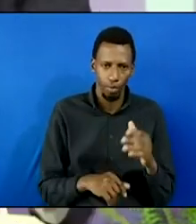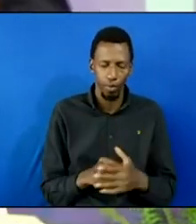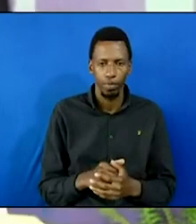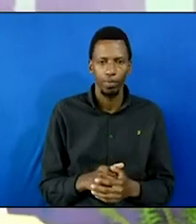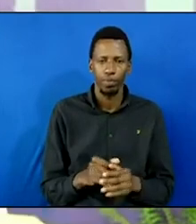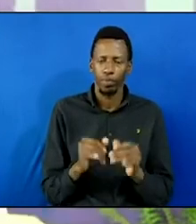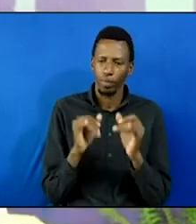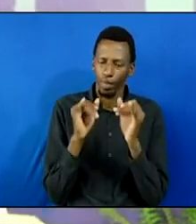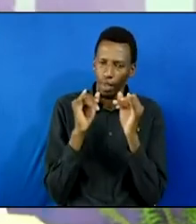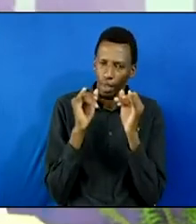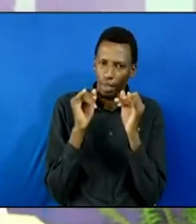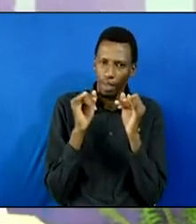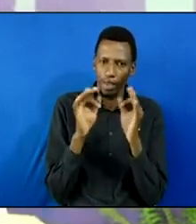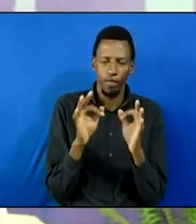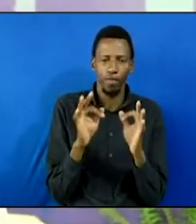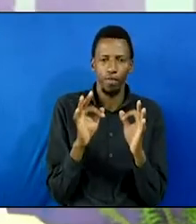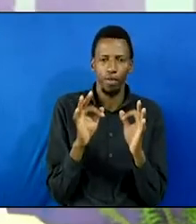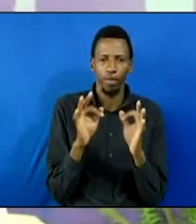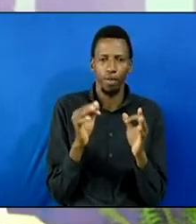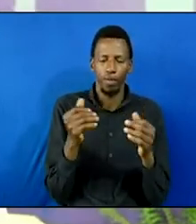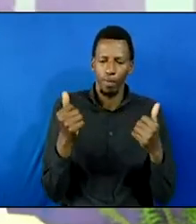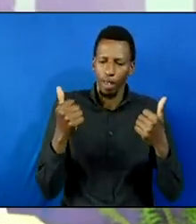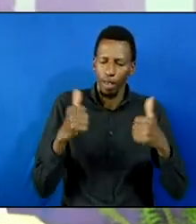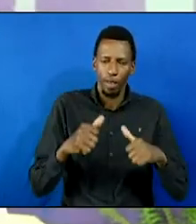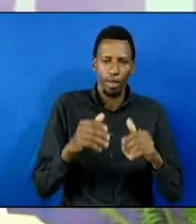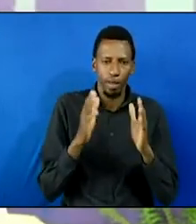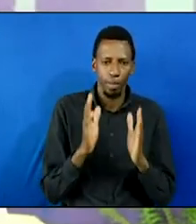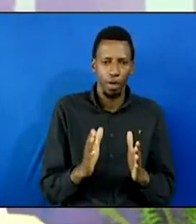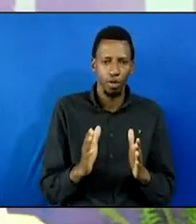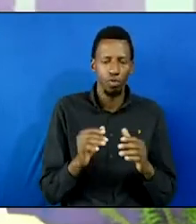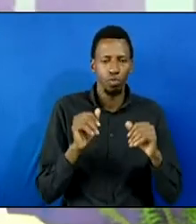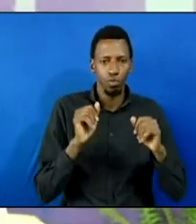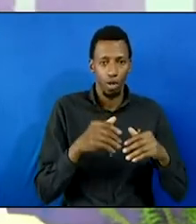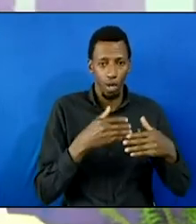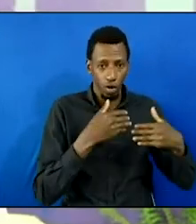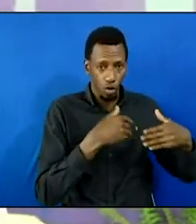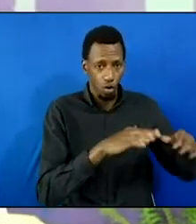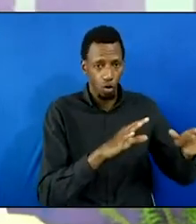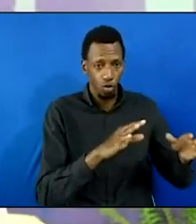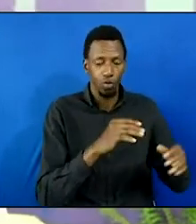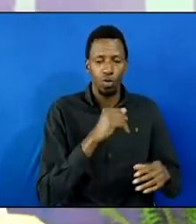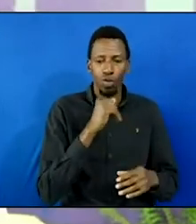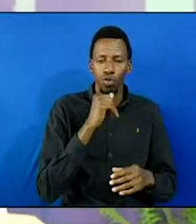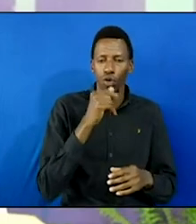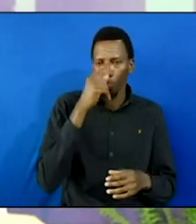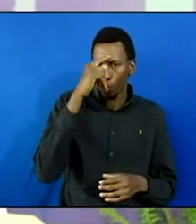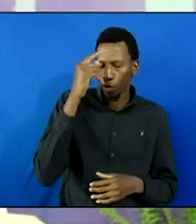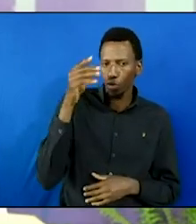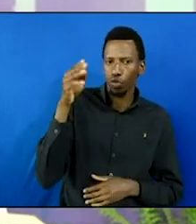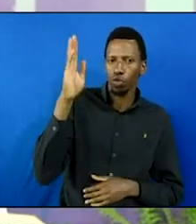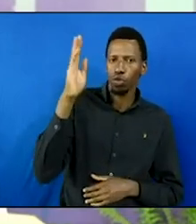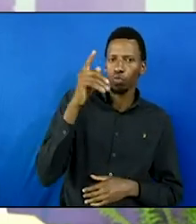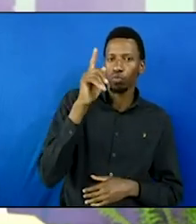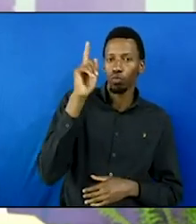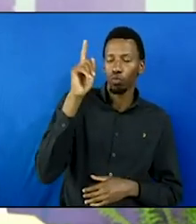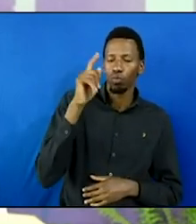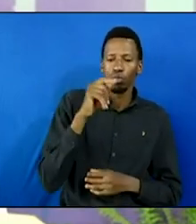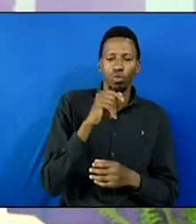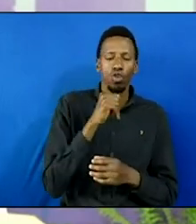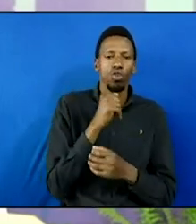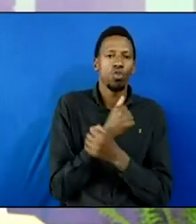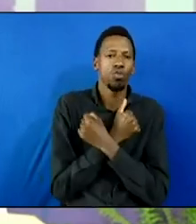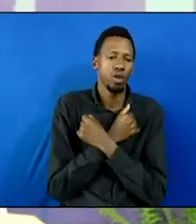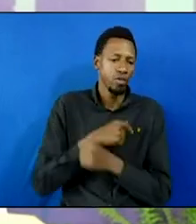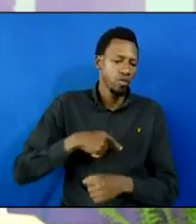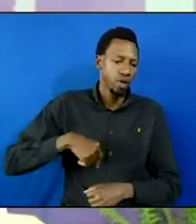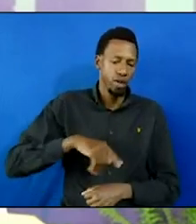that if ever any one of us will get lost, it will not be because God did not love